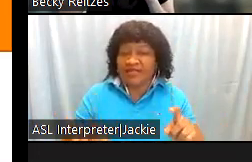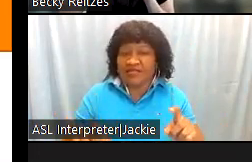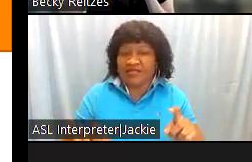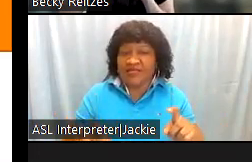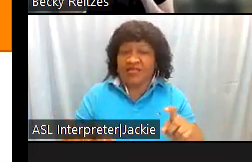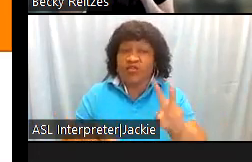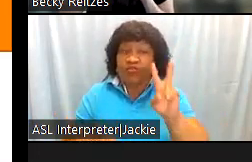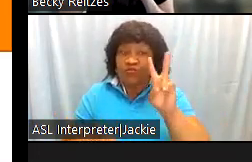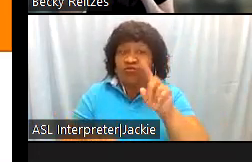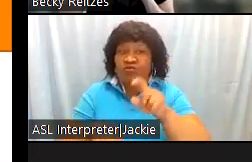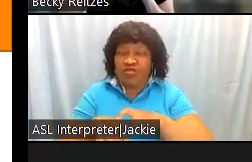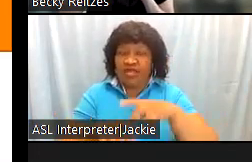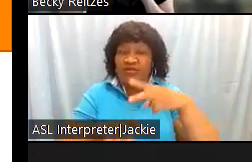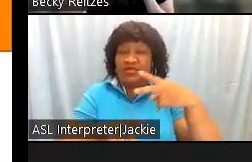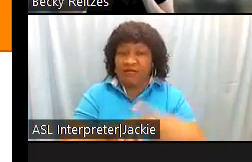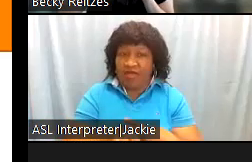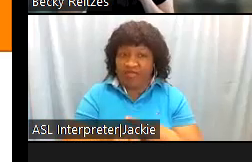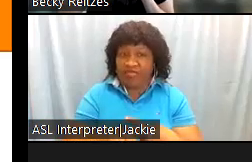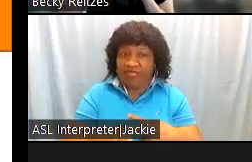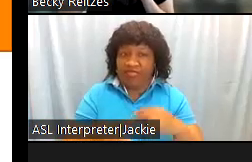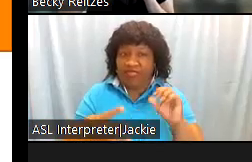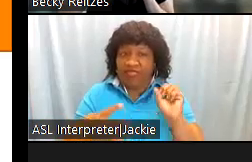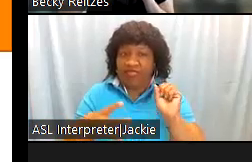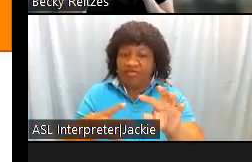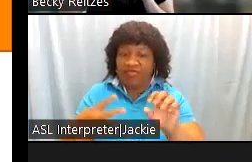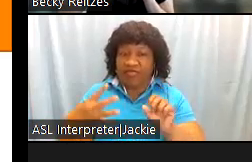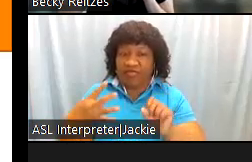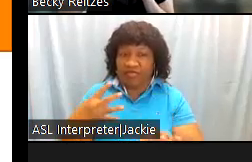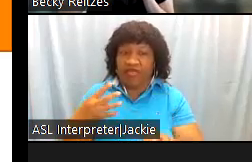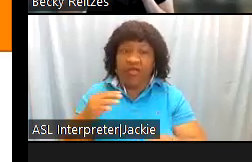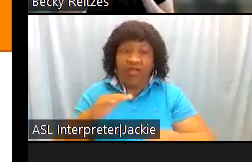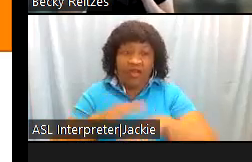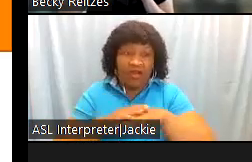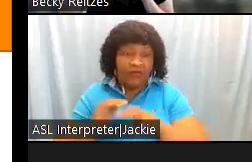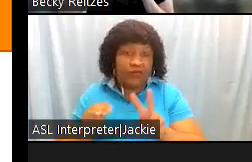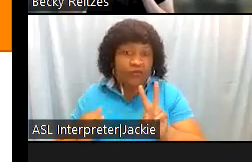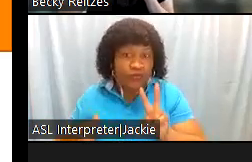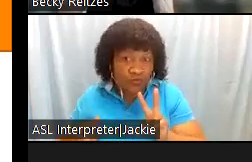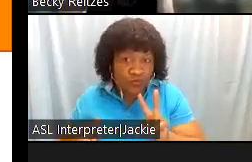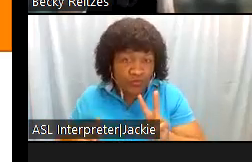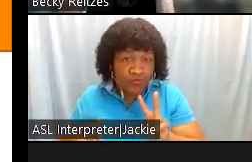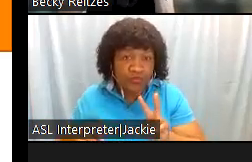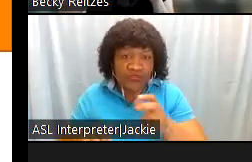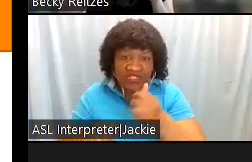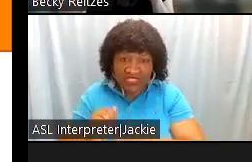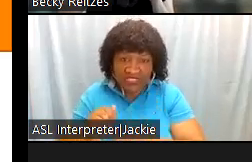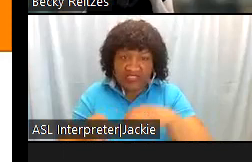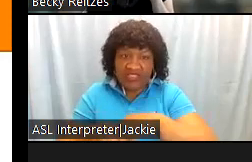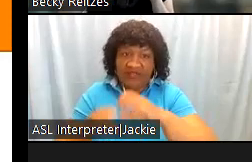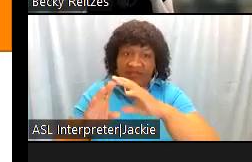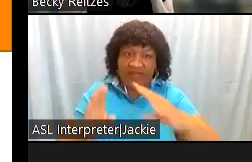2 times a month, and up to 2 orders per household every month. So that's through the federal